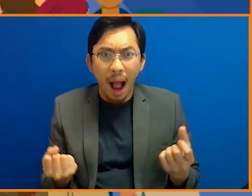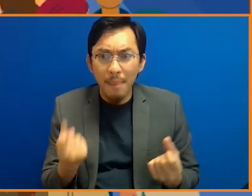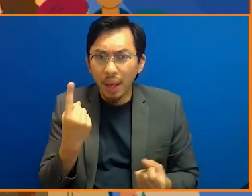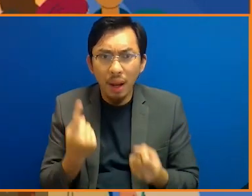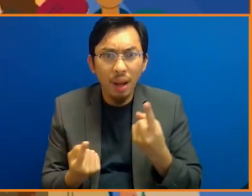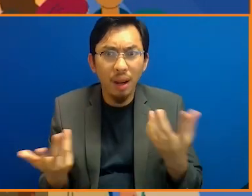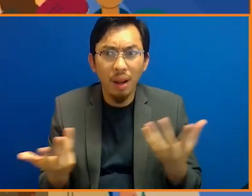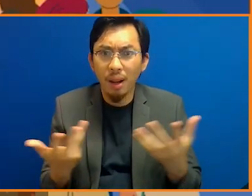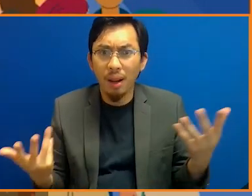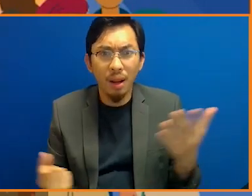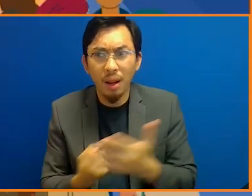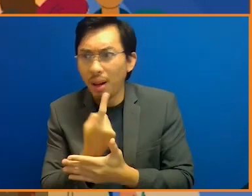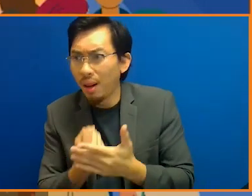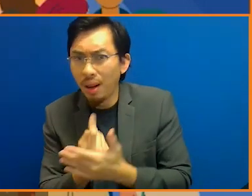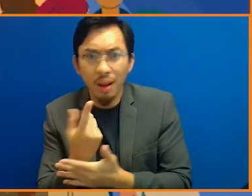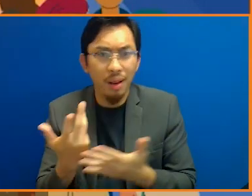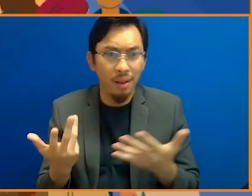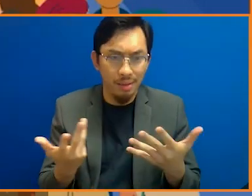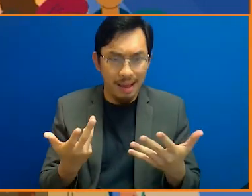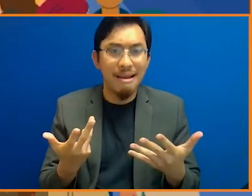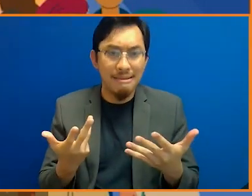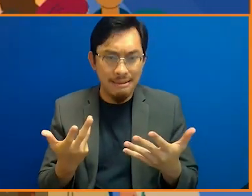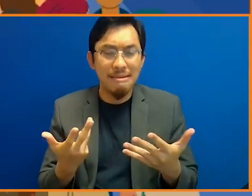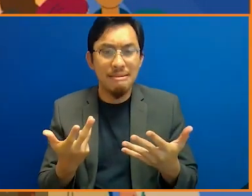phenomena might happen, or